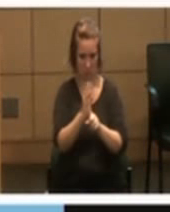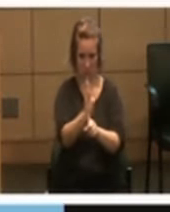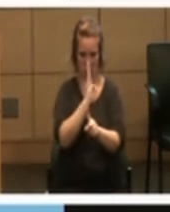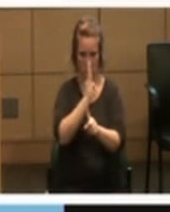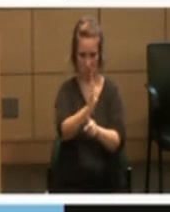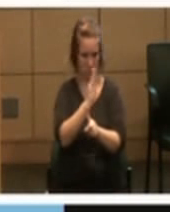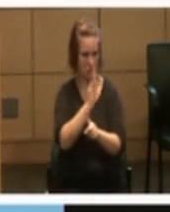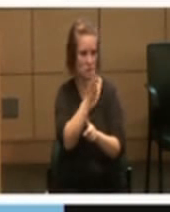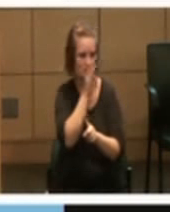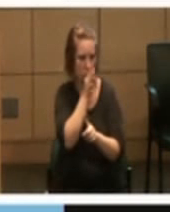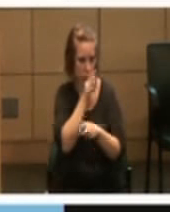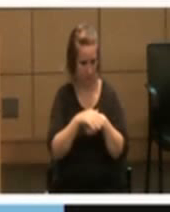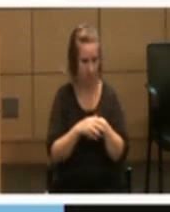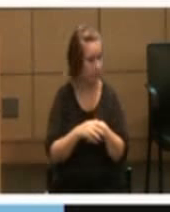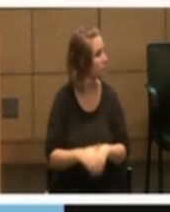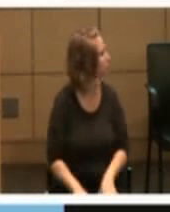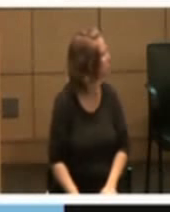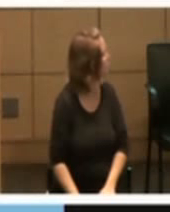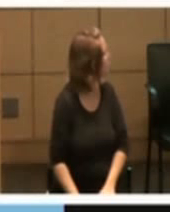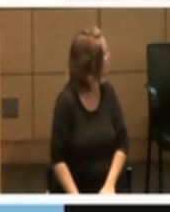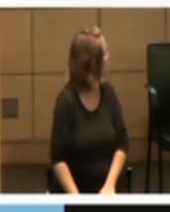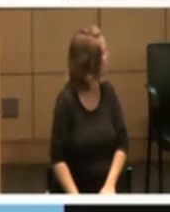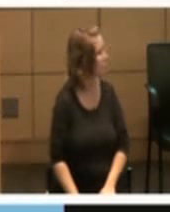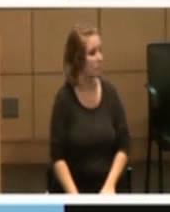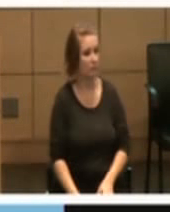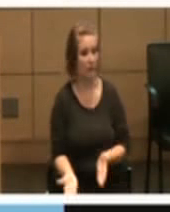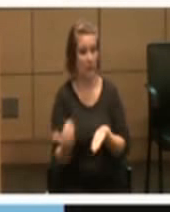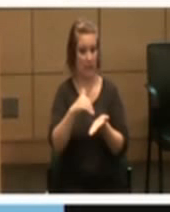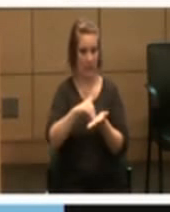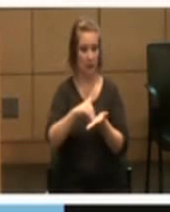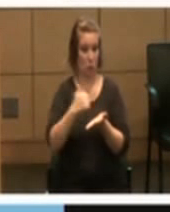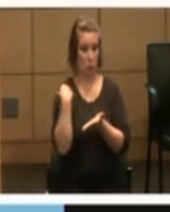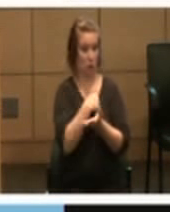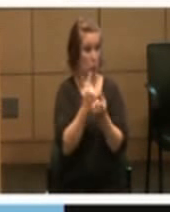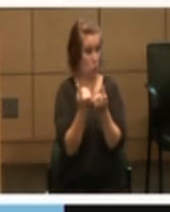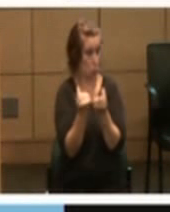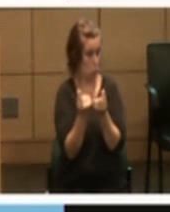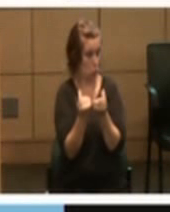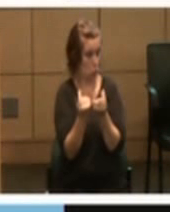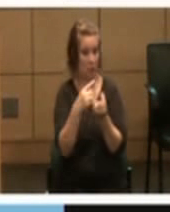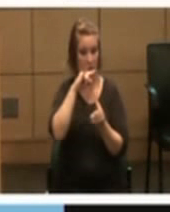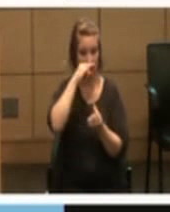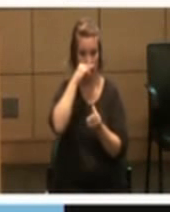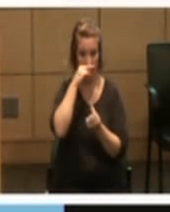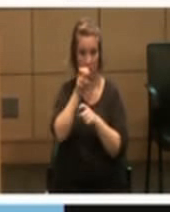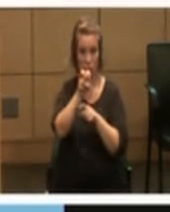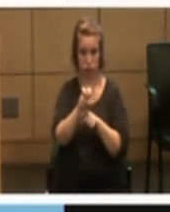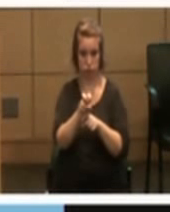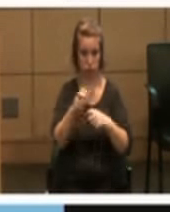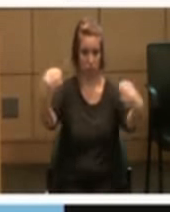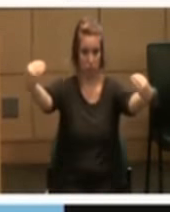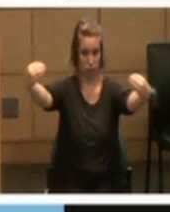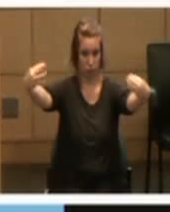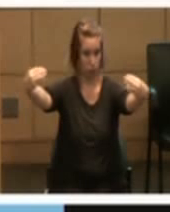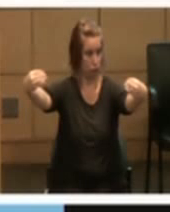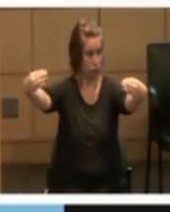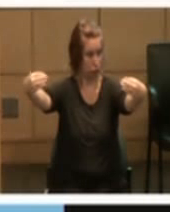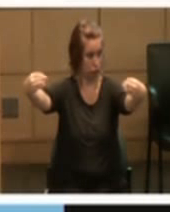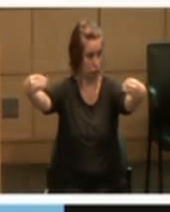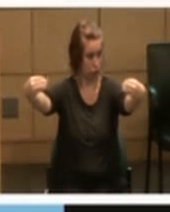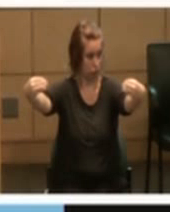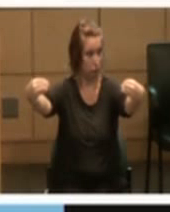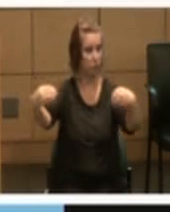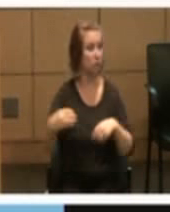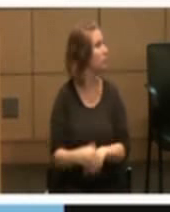presented. So this is, again, our procedure. So we've got a child facing our loudspeakers here. We have one speaker coming